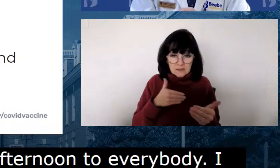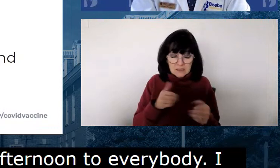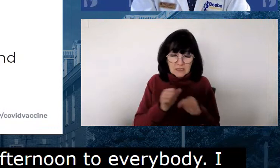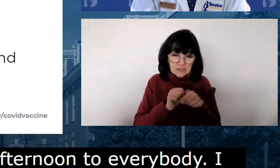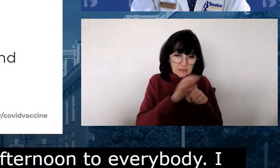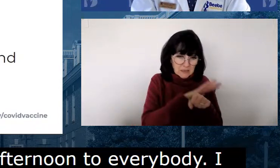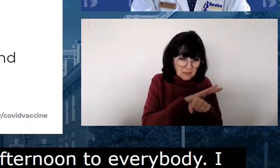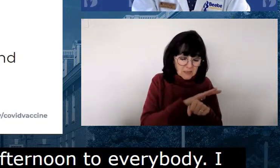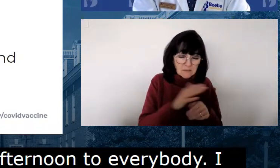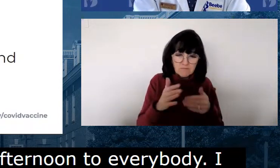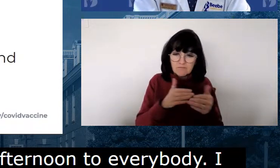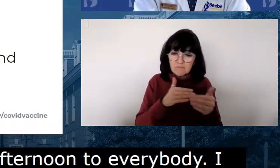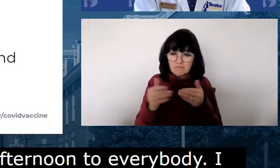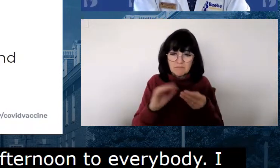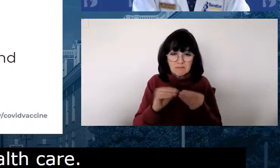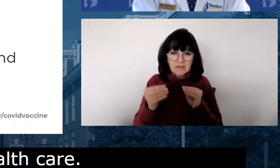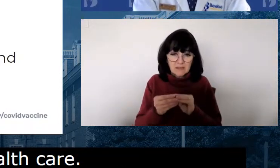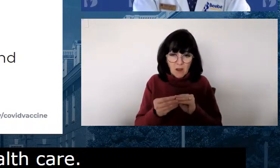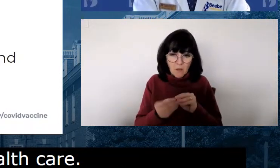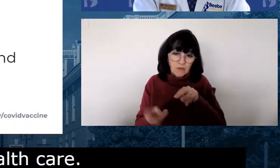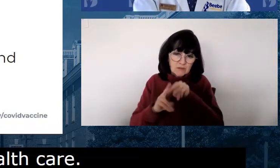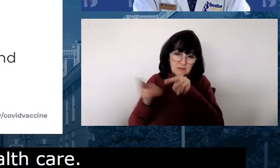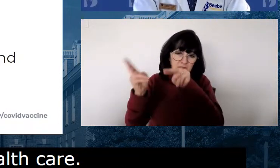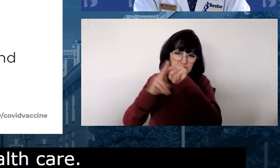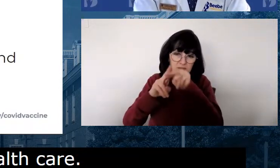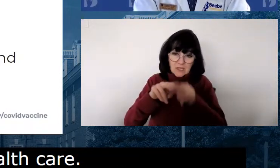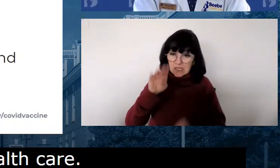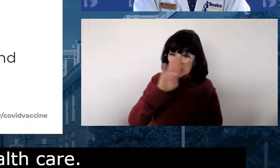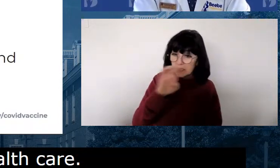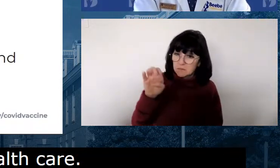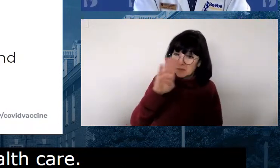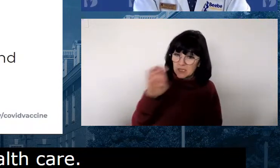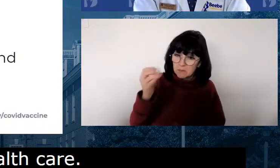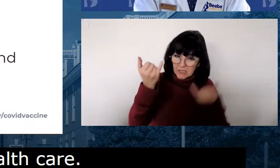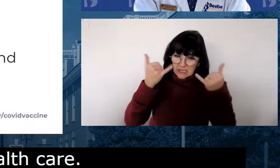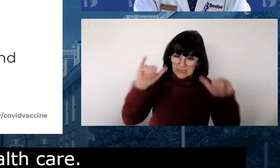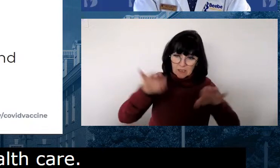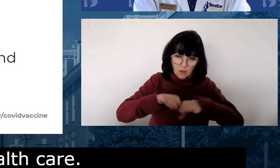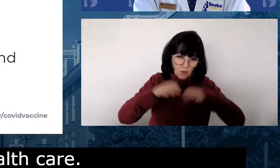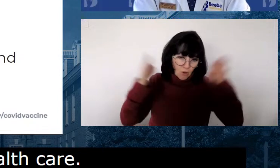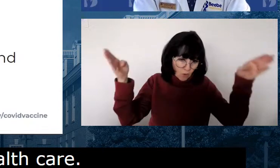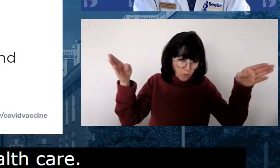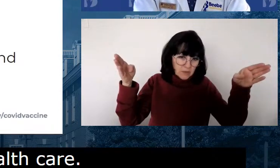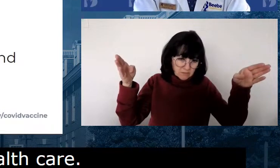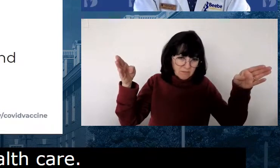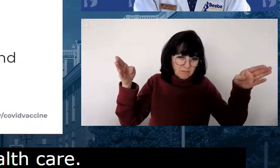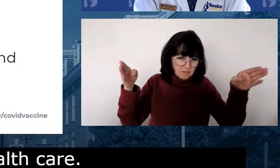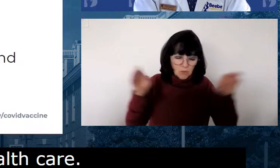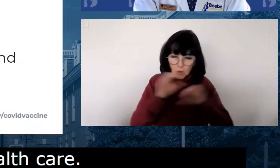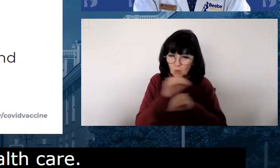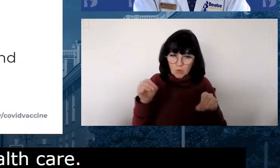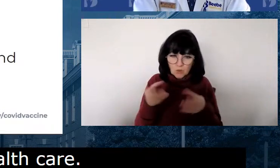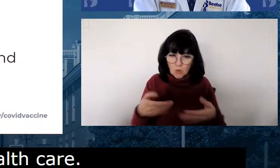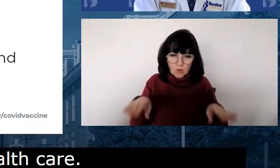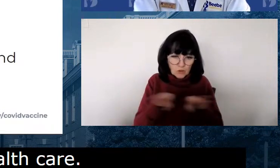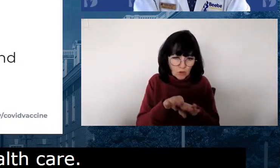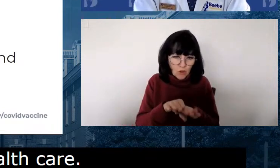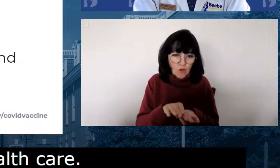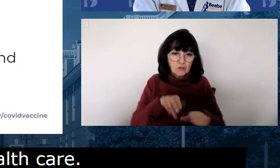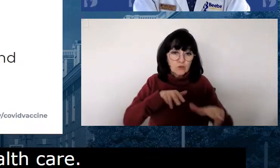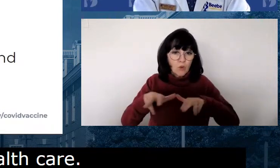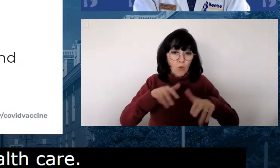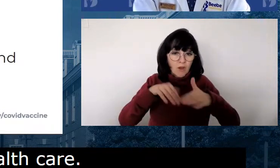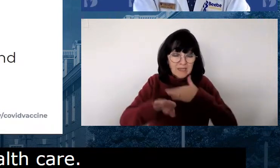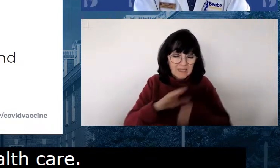surge, BB is open. Everything is open in terms of clinics, in terms of walk-in clinics, our